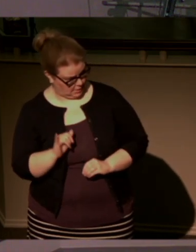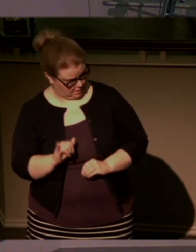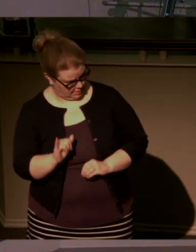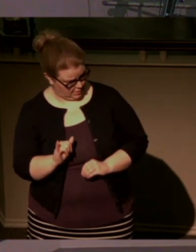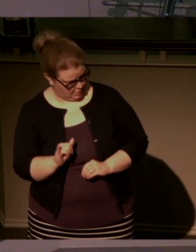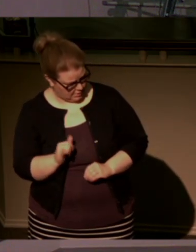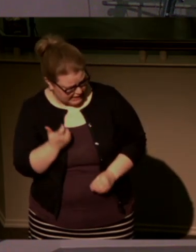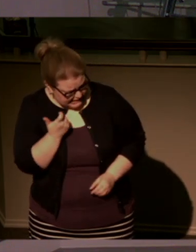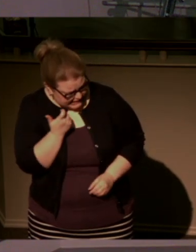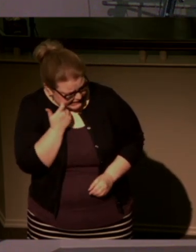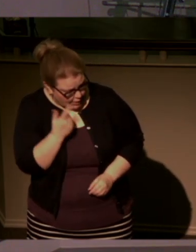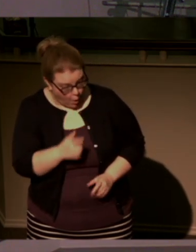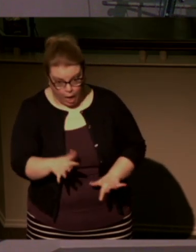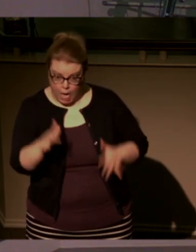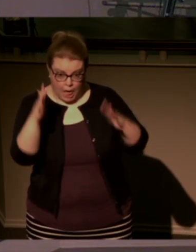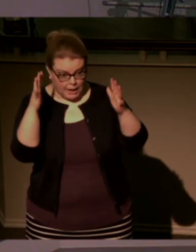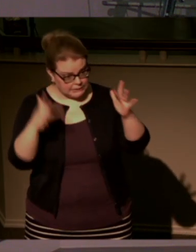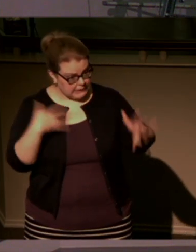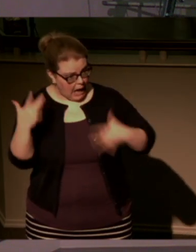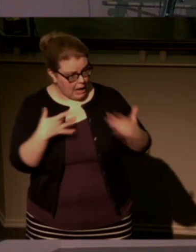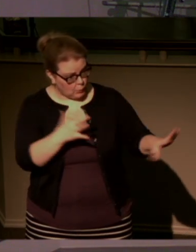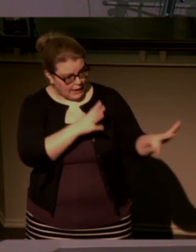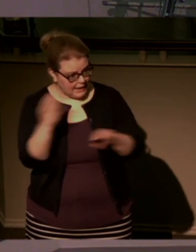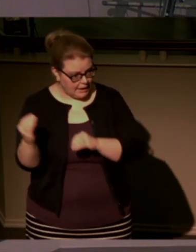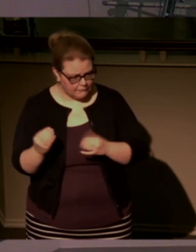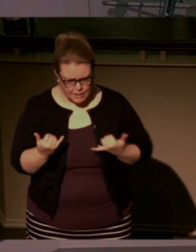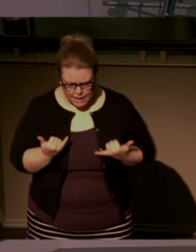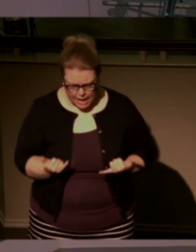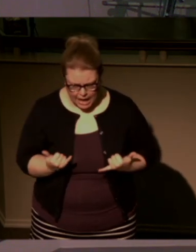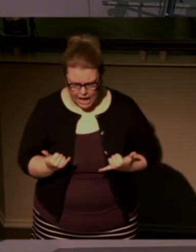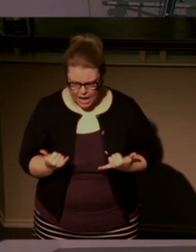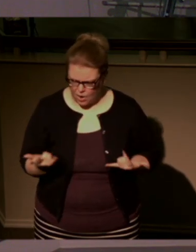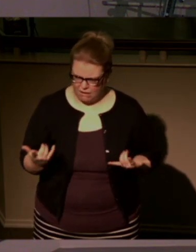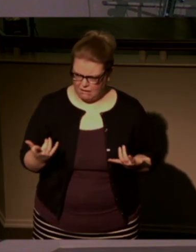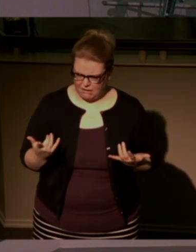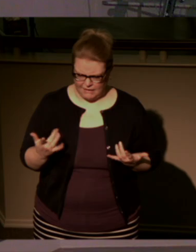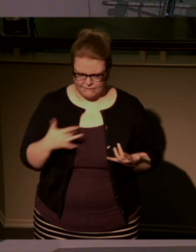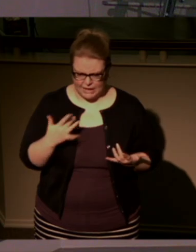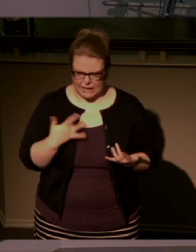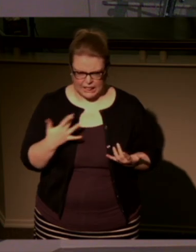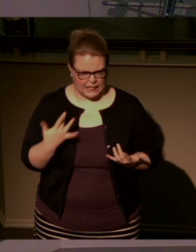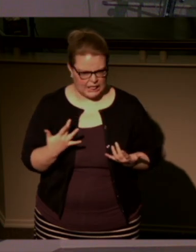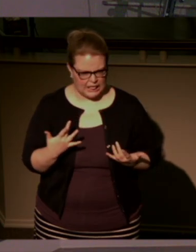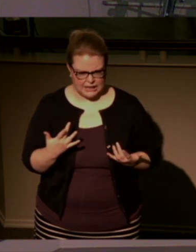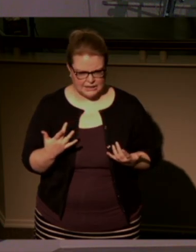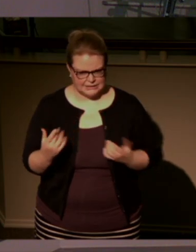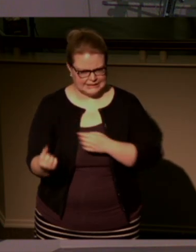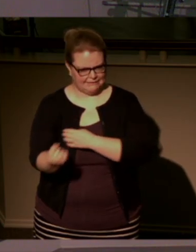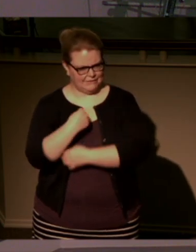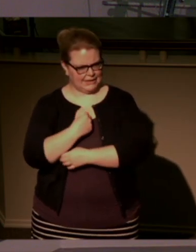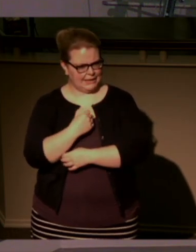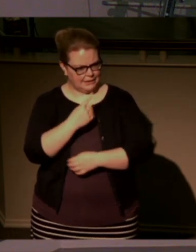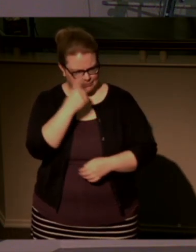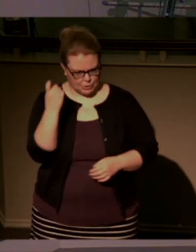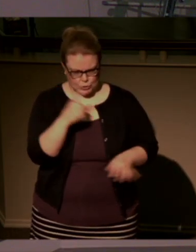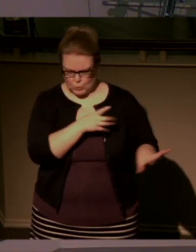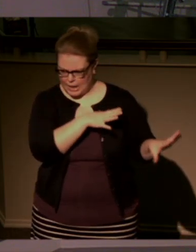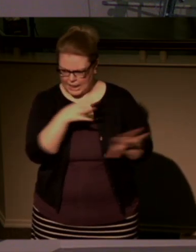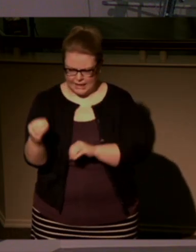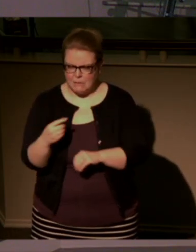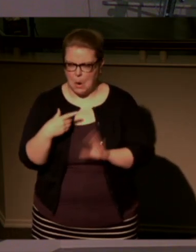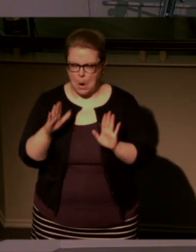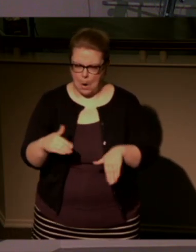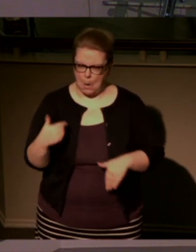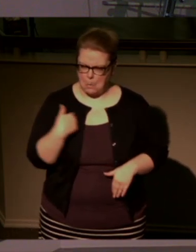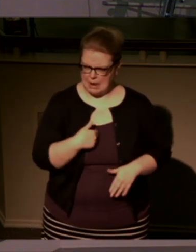celebrating like a day ago, and now you're totally defeated because you marched out and you're like, we can